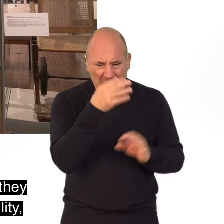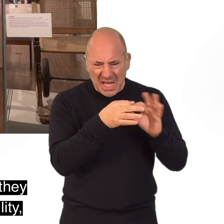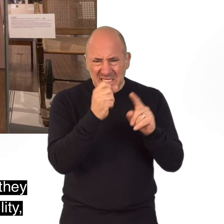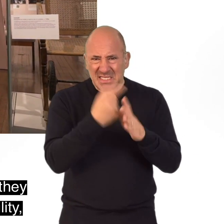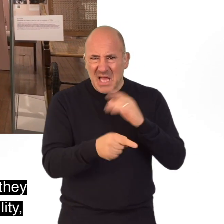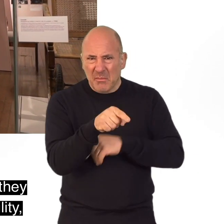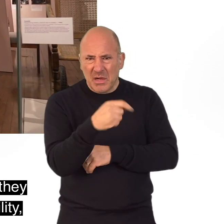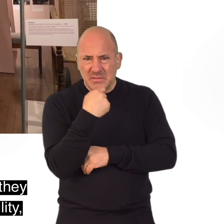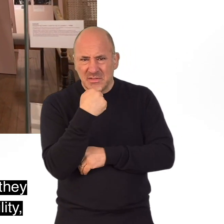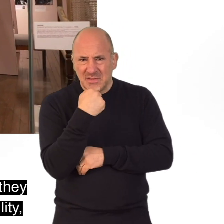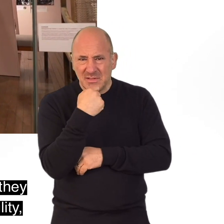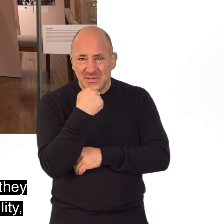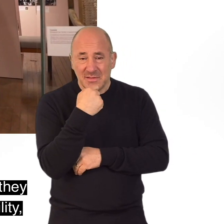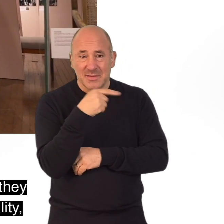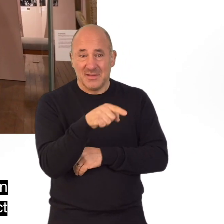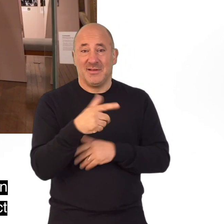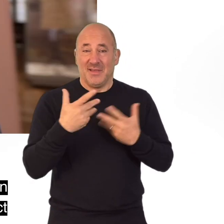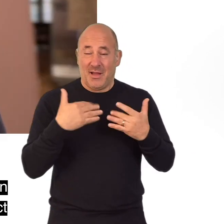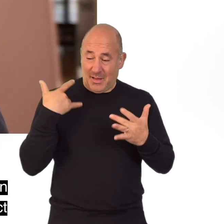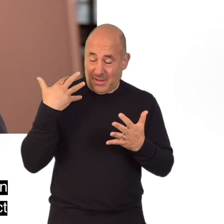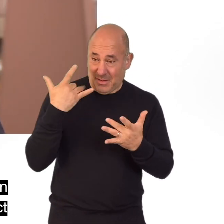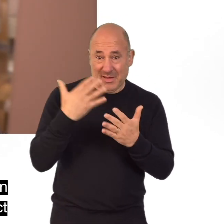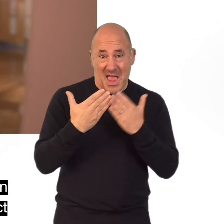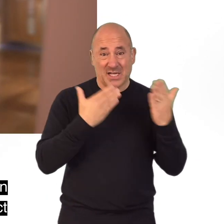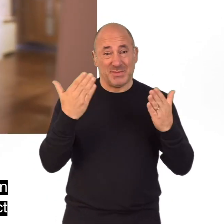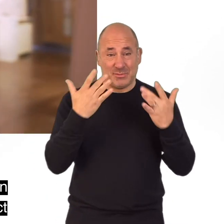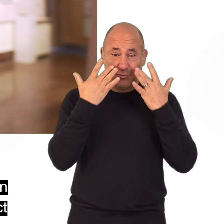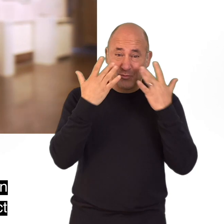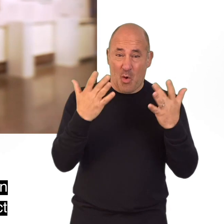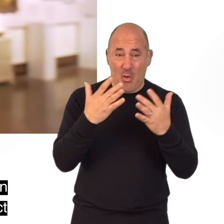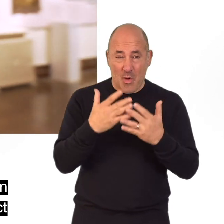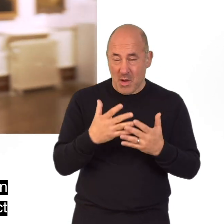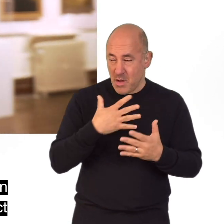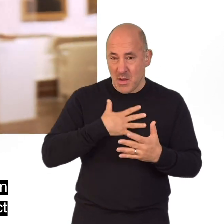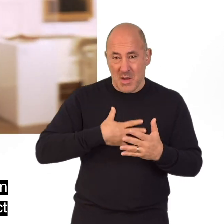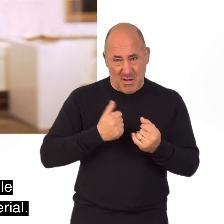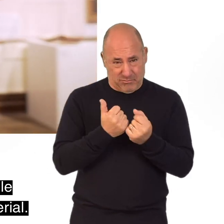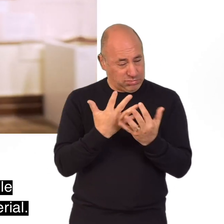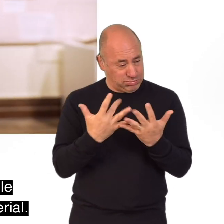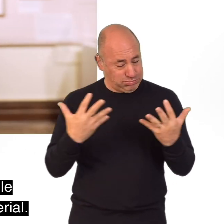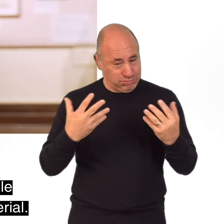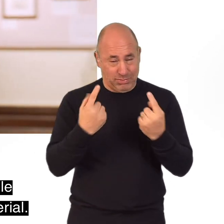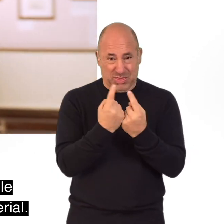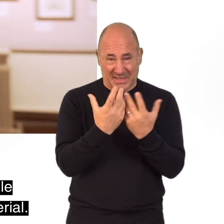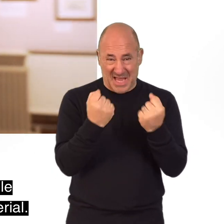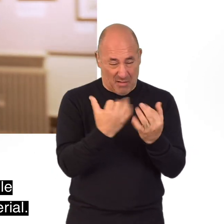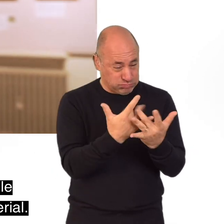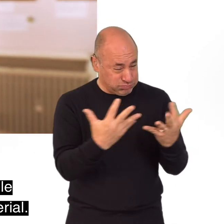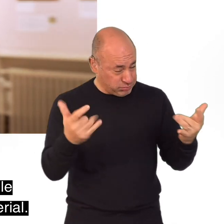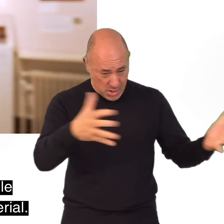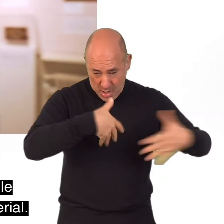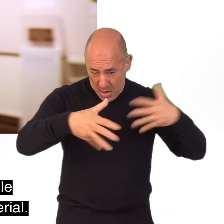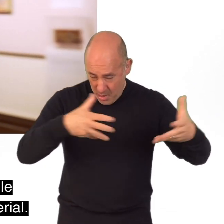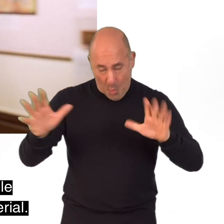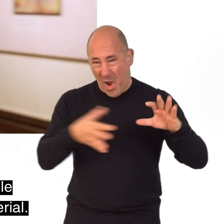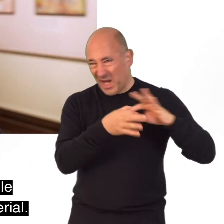thought related to disability. And now this exhibition is testament to the fact that they've had a whole exhibition's